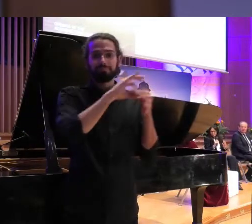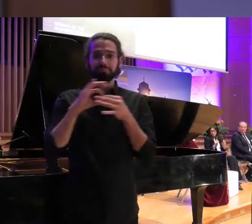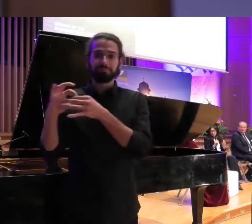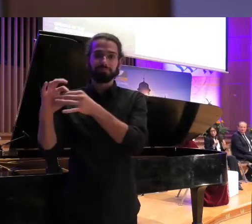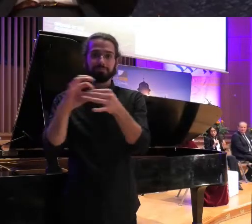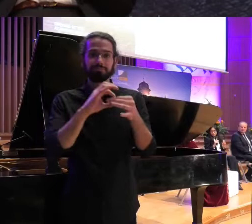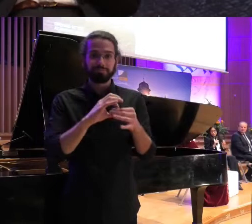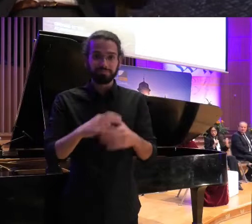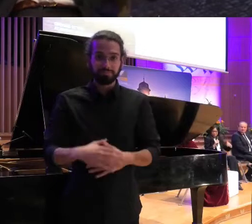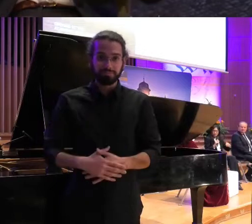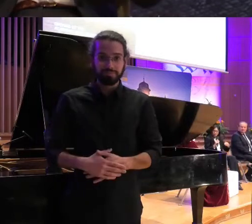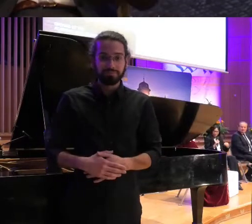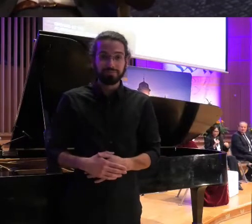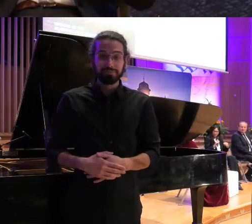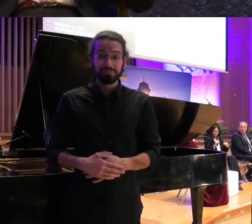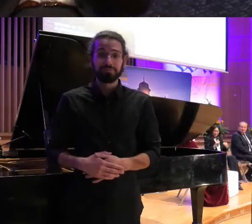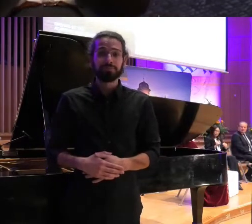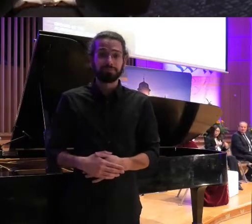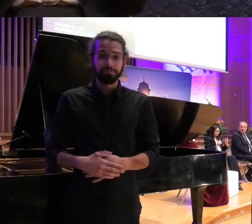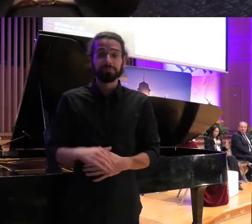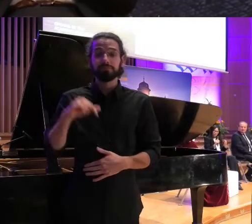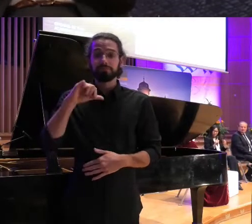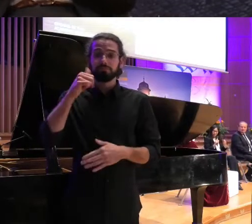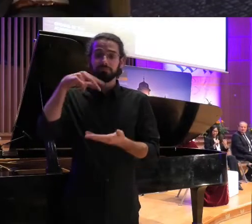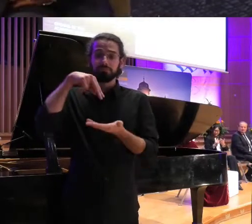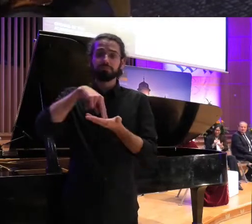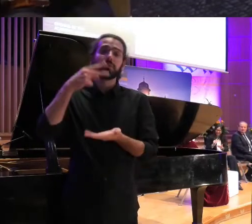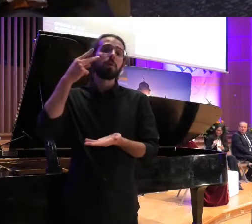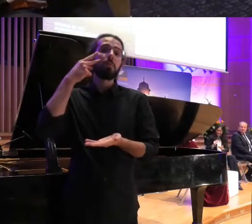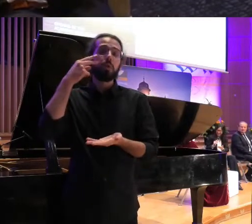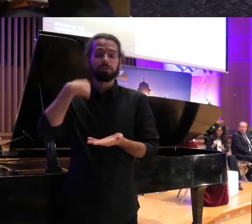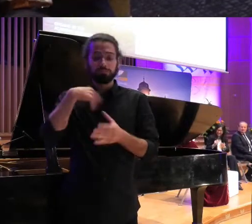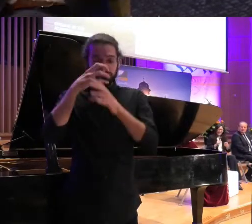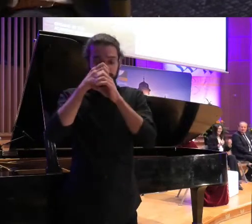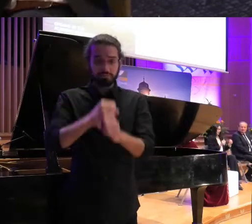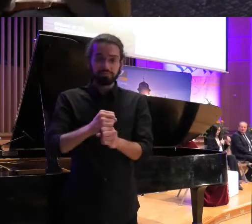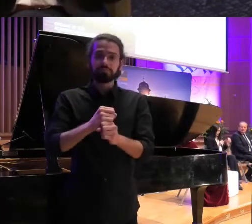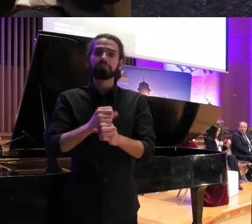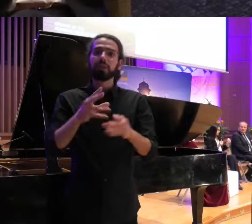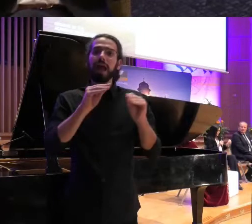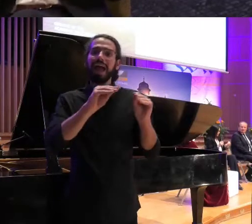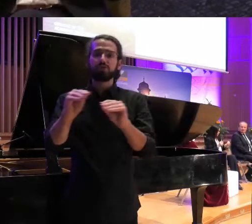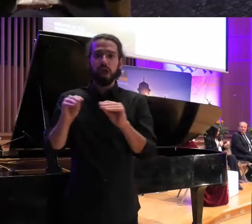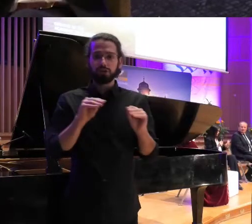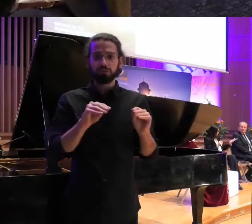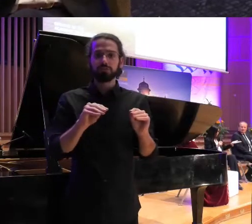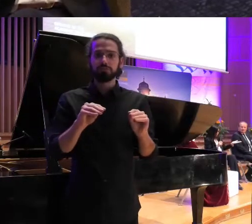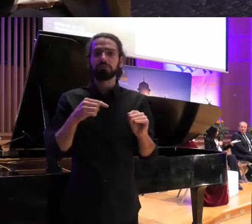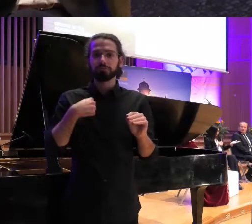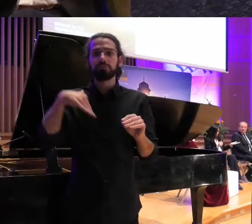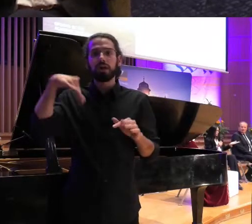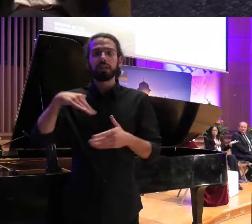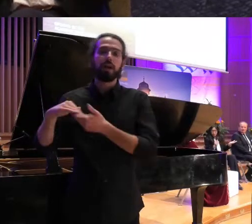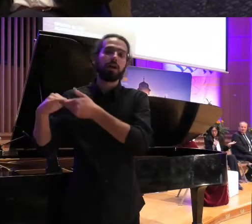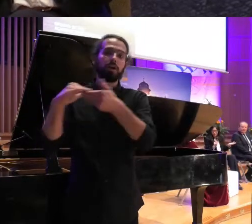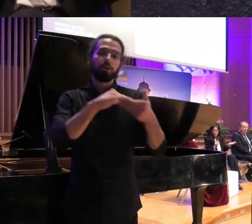and Human Security is based in Bonn. We focus on education, so that's our joint master's program with the University of